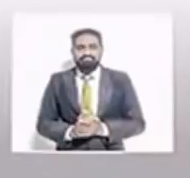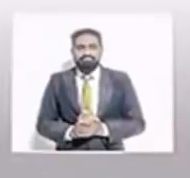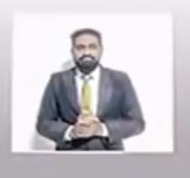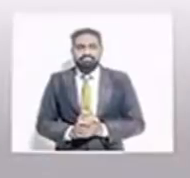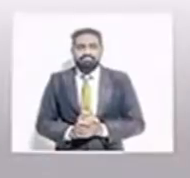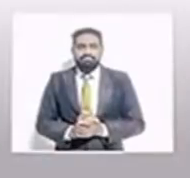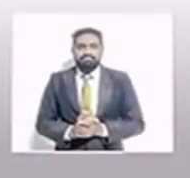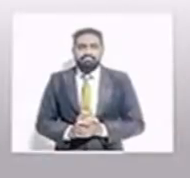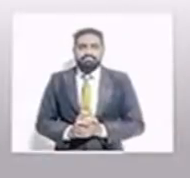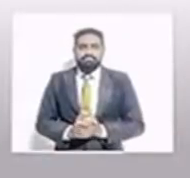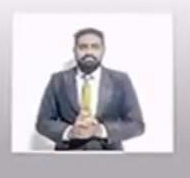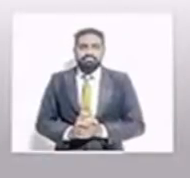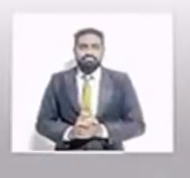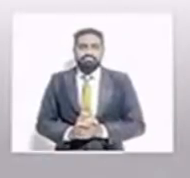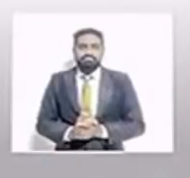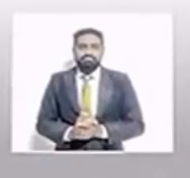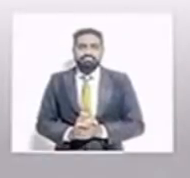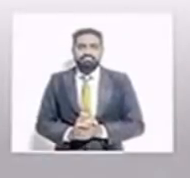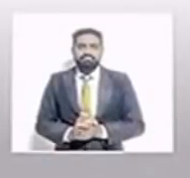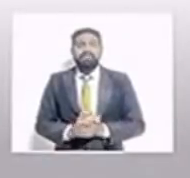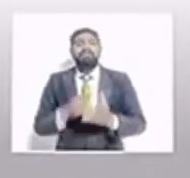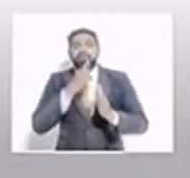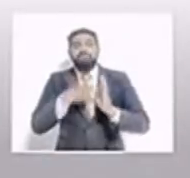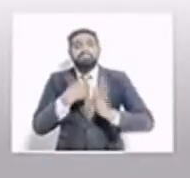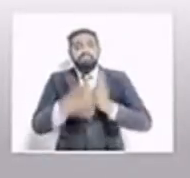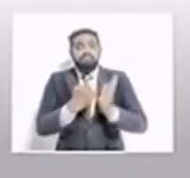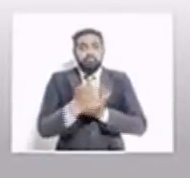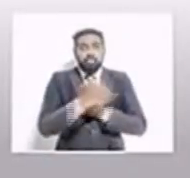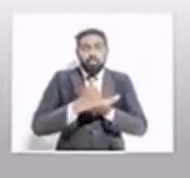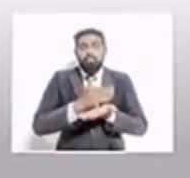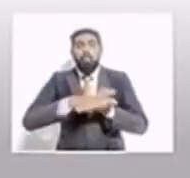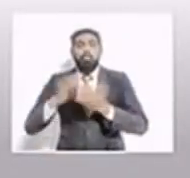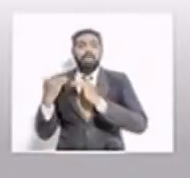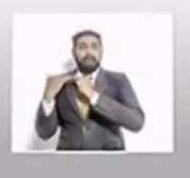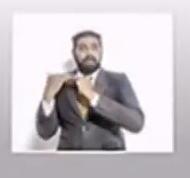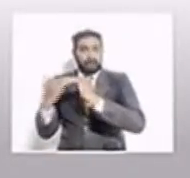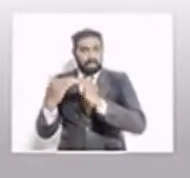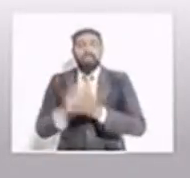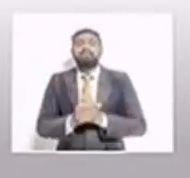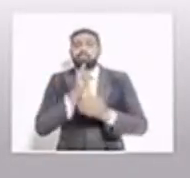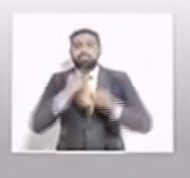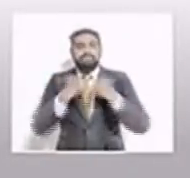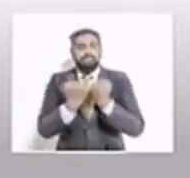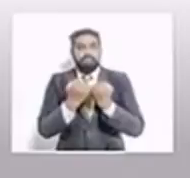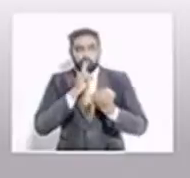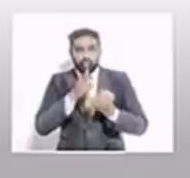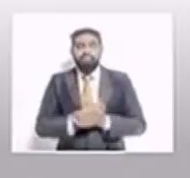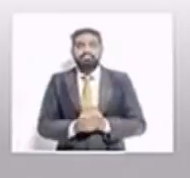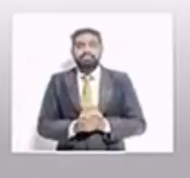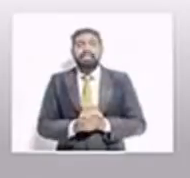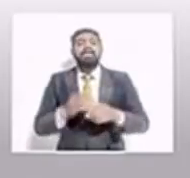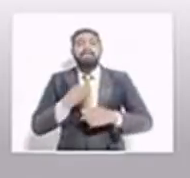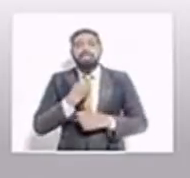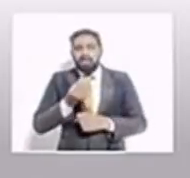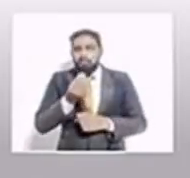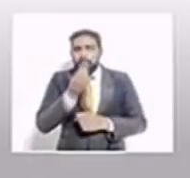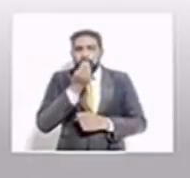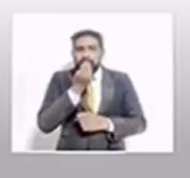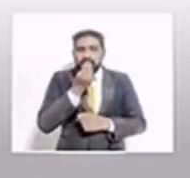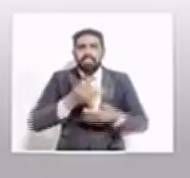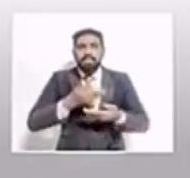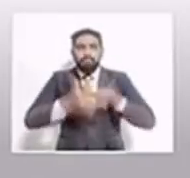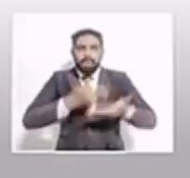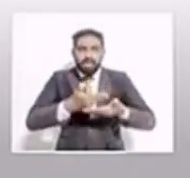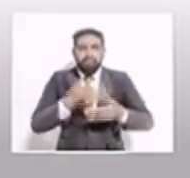The All Ceylon Restaurant Owners Association has said that the prices of rice packets, kottu and short eats will